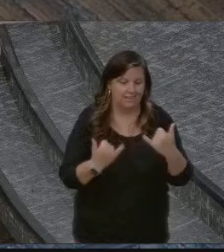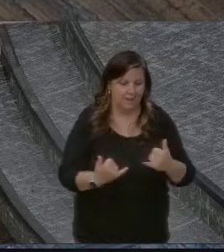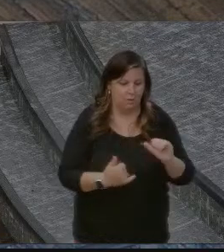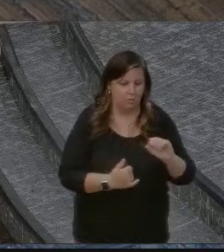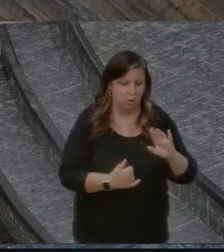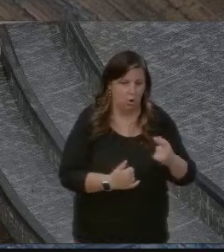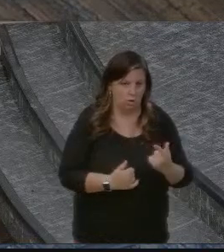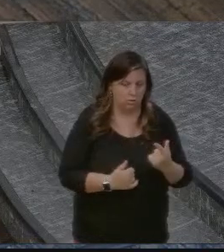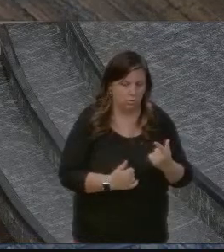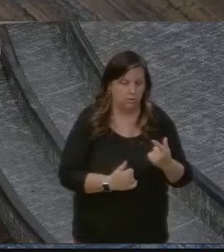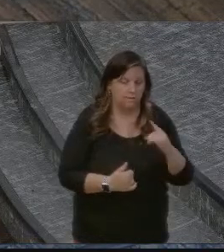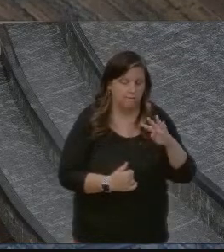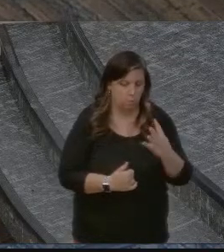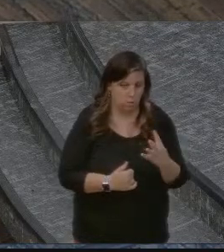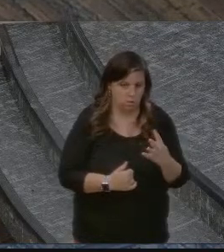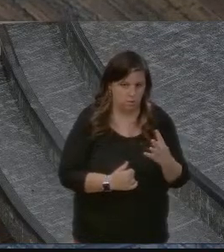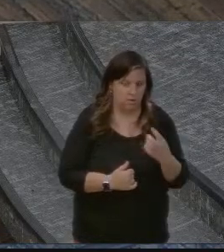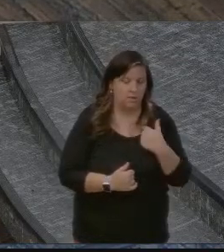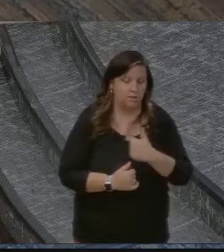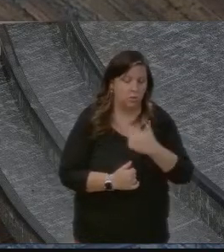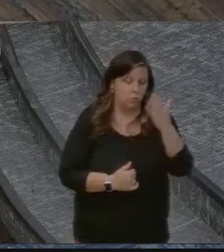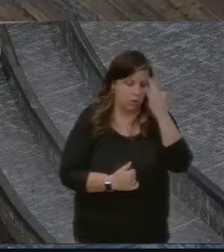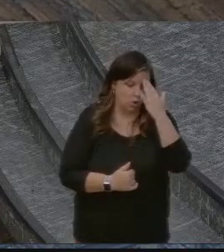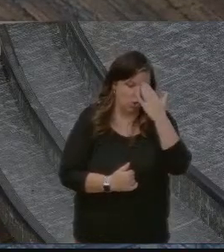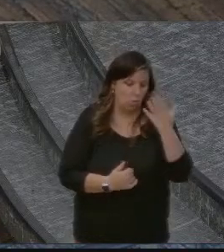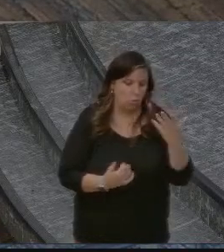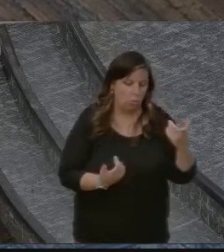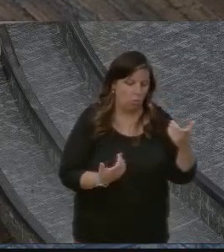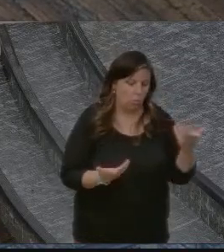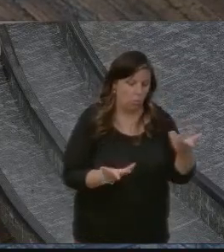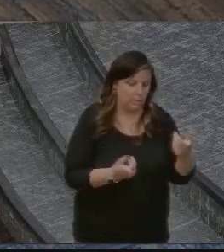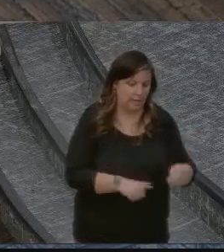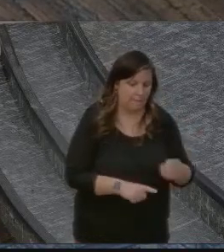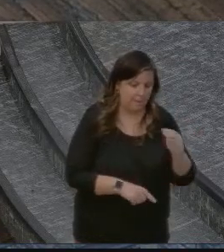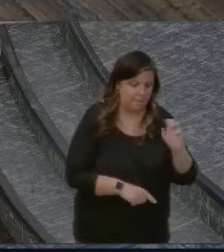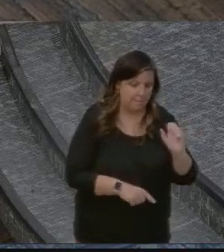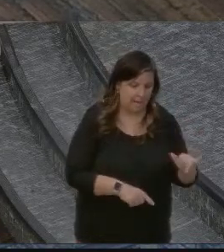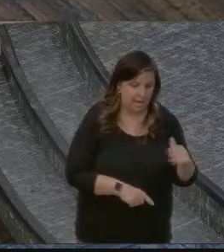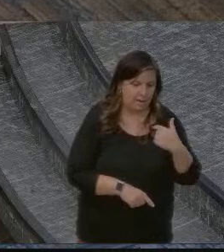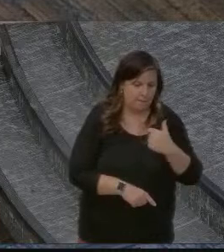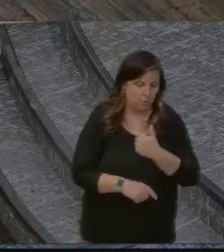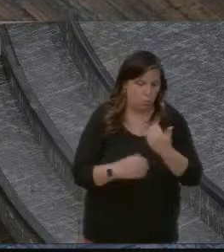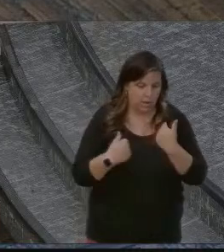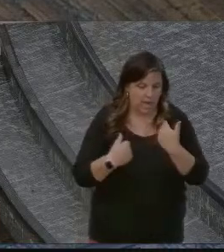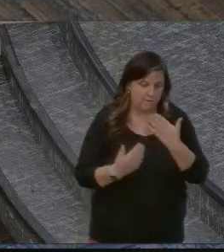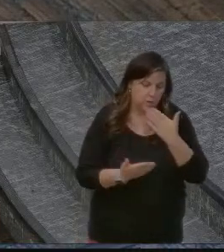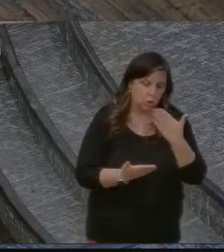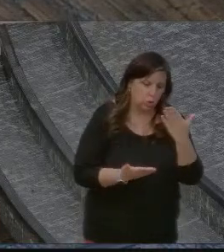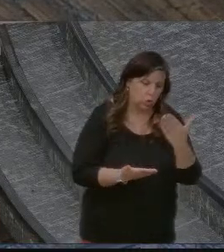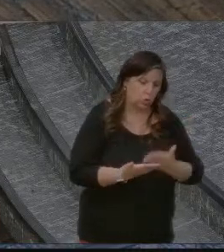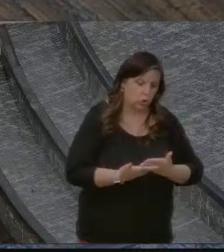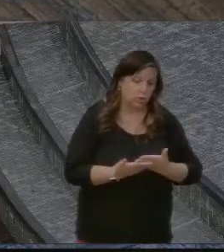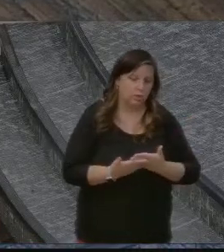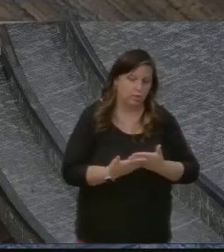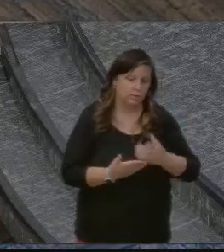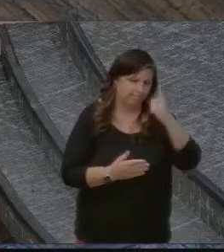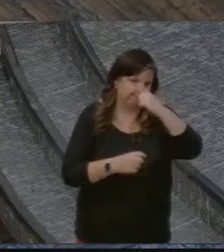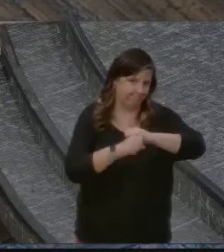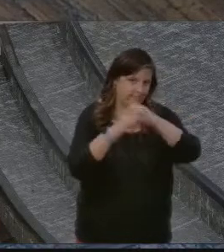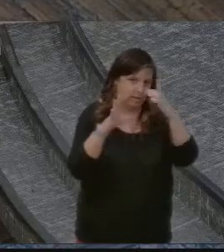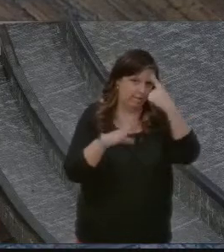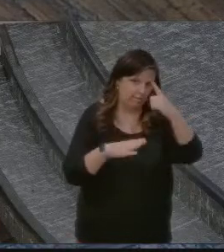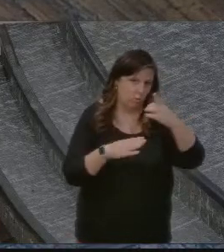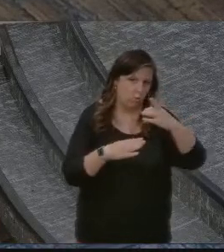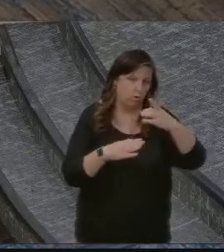not only do we know, what's happened in May, but we have a pretty good picture of the following month at the end of the year. So what I'm